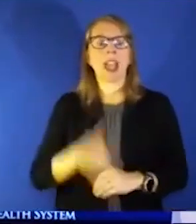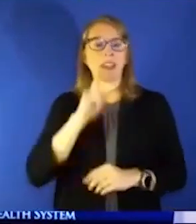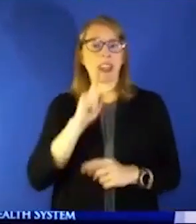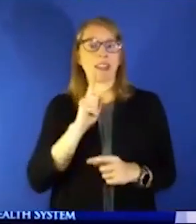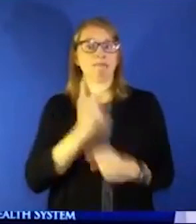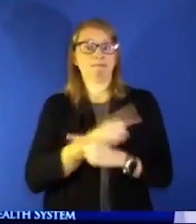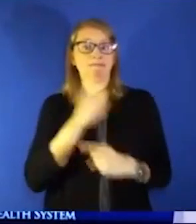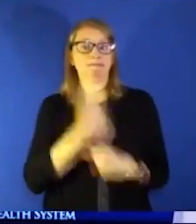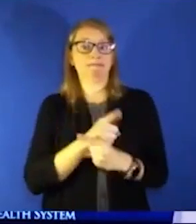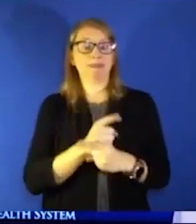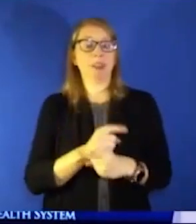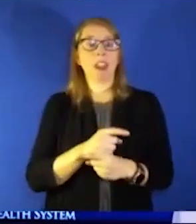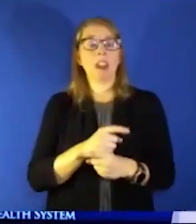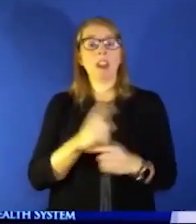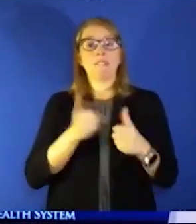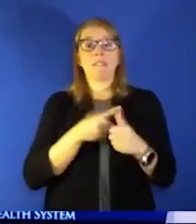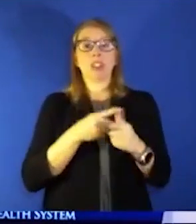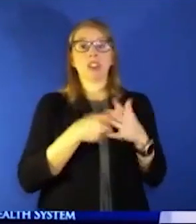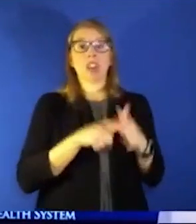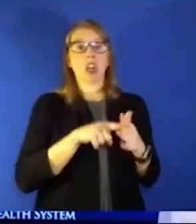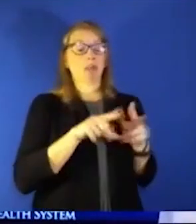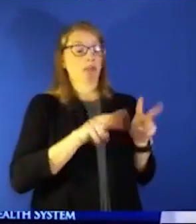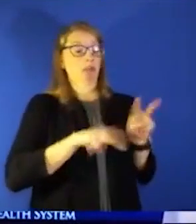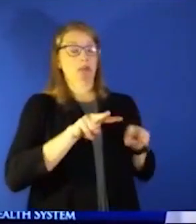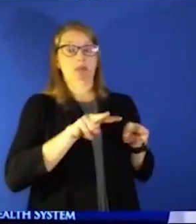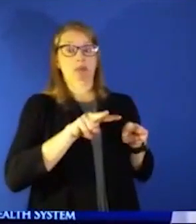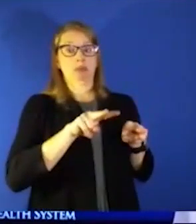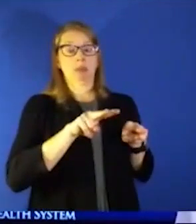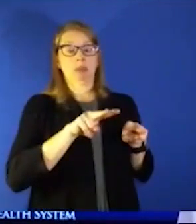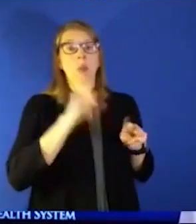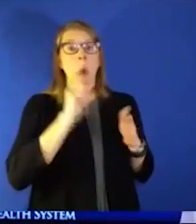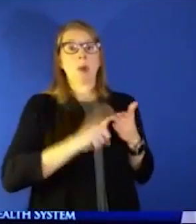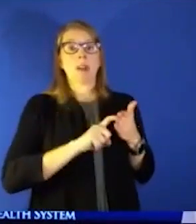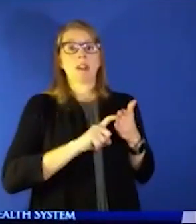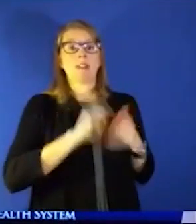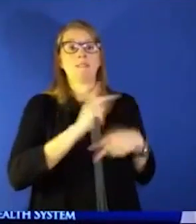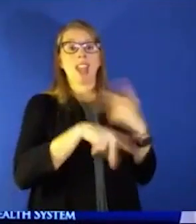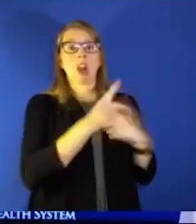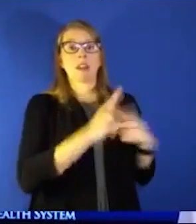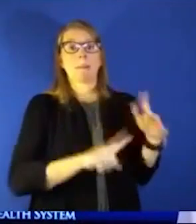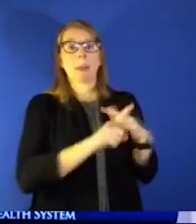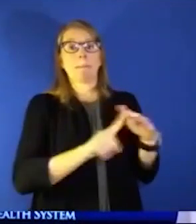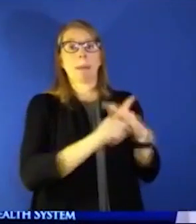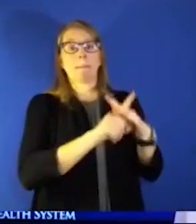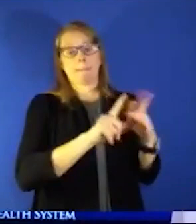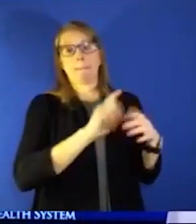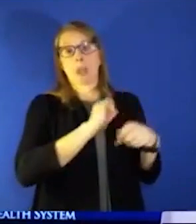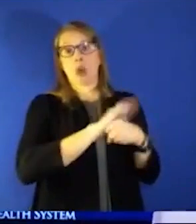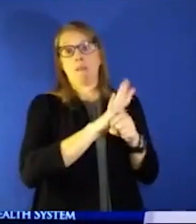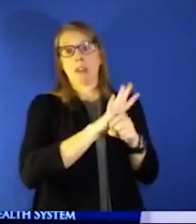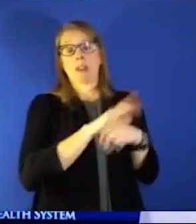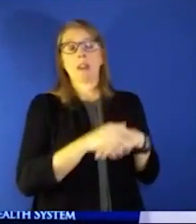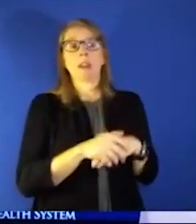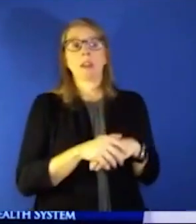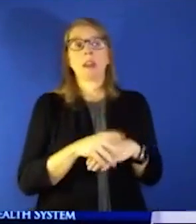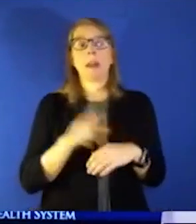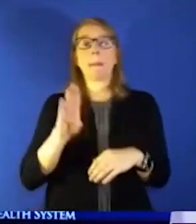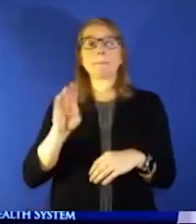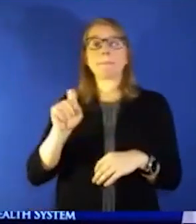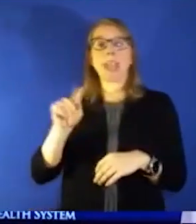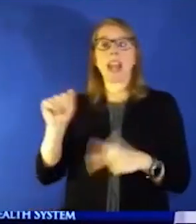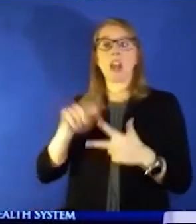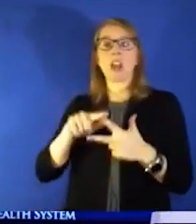started seeing some of these variants pop up, particularly, the Beta, the 351 out of South